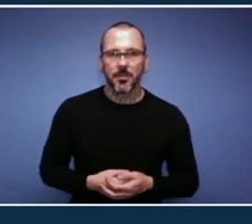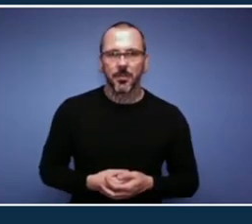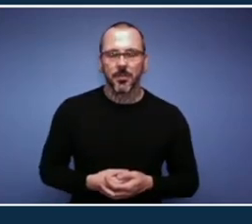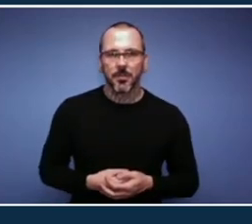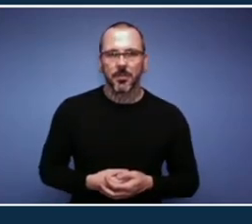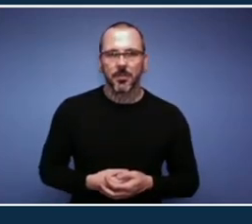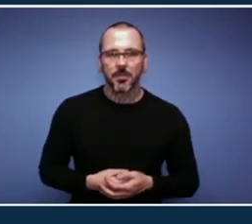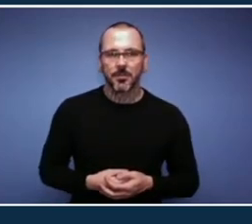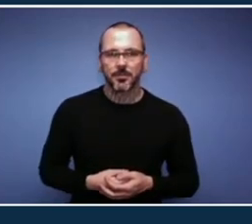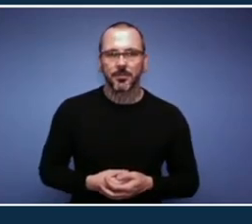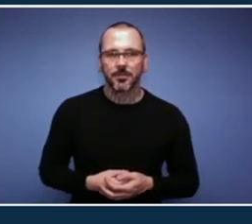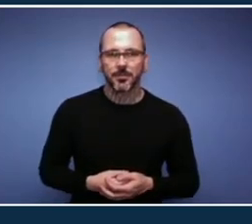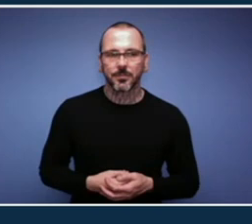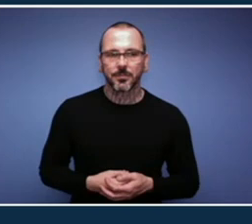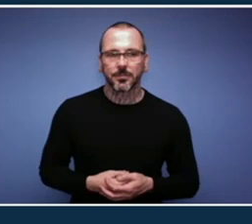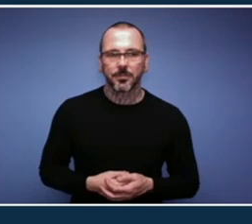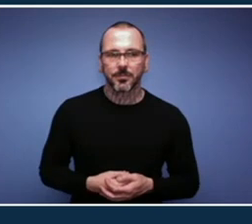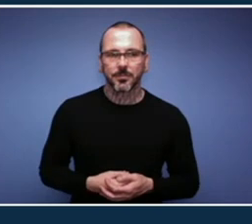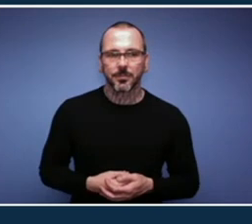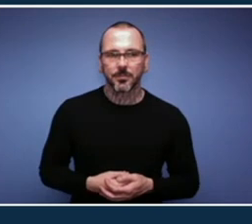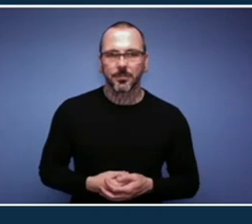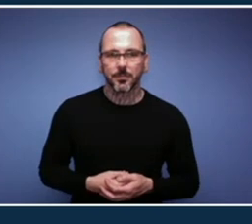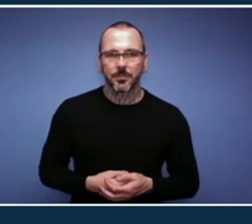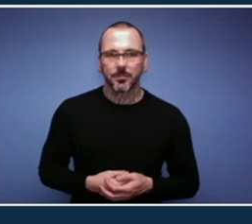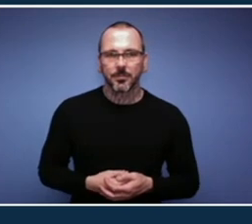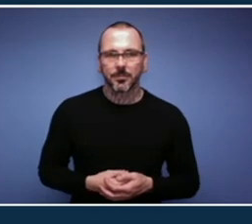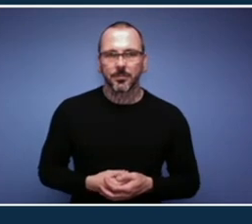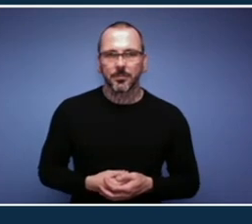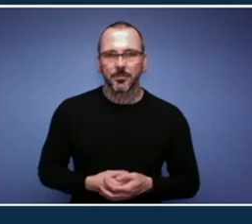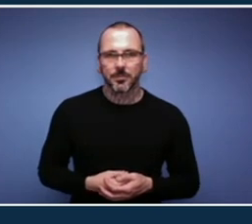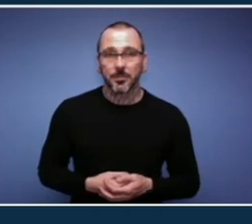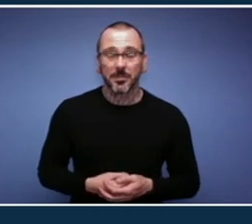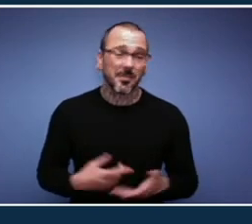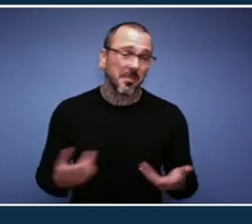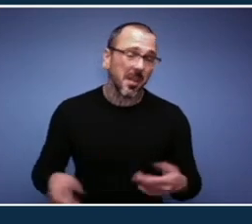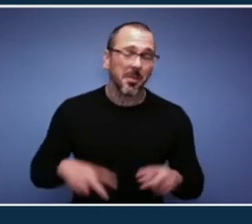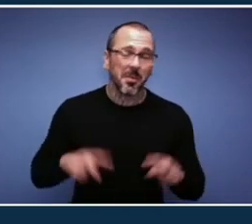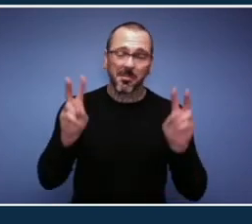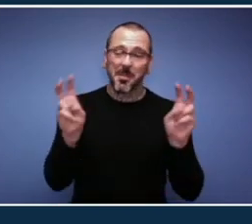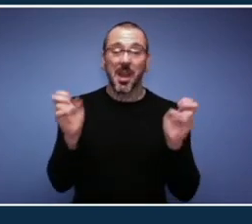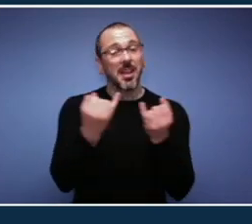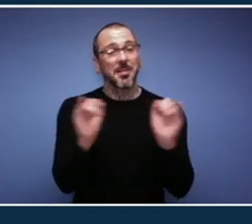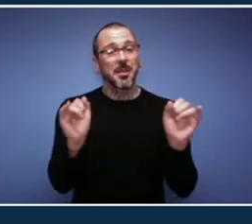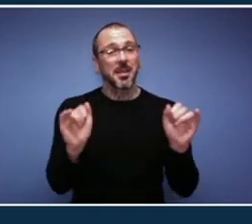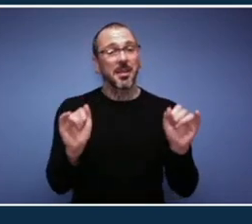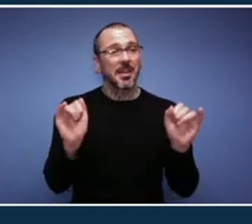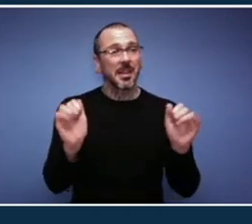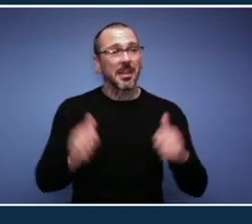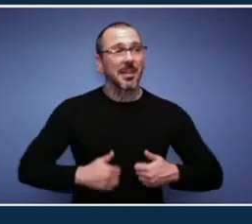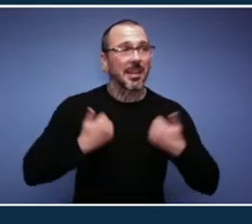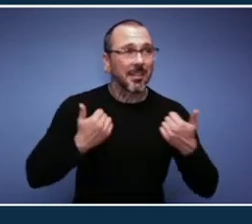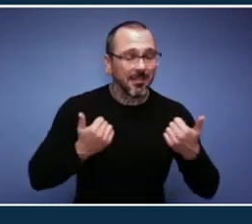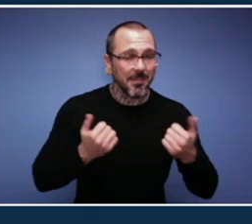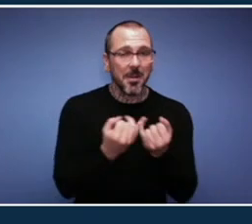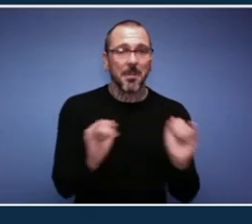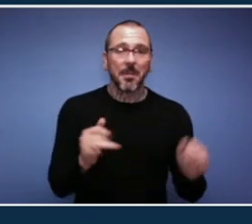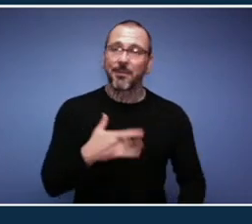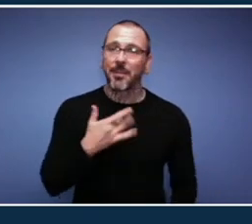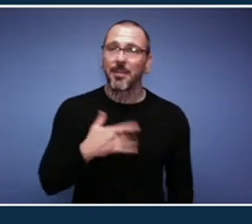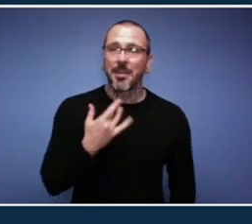but independent, I think nobody's truly independent. We all rely on each other just for different